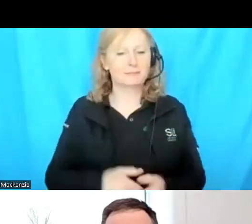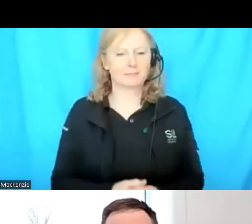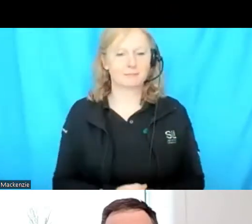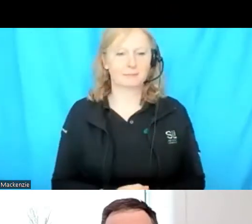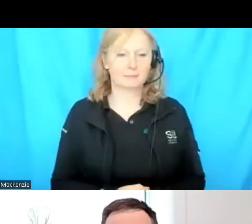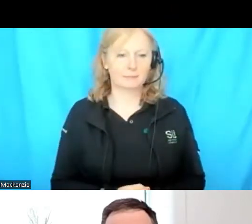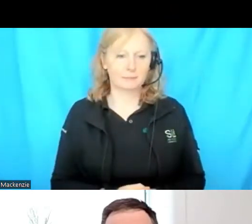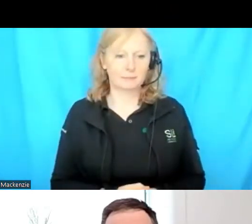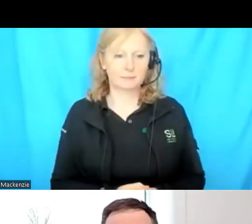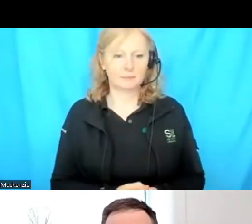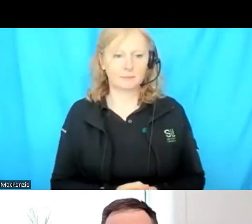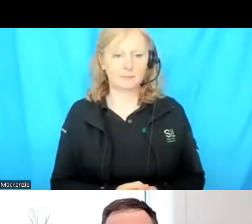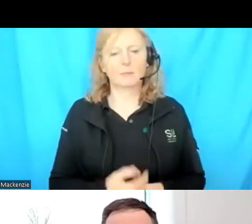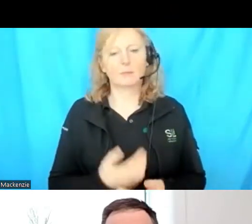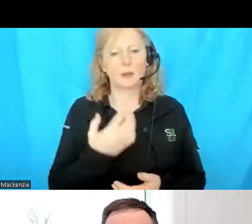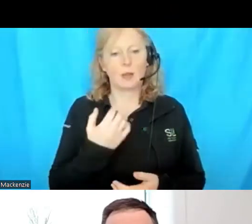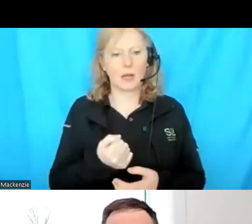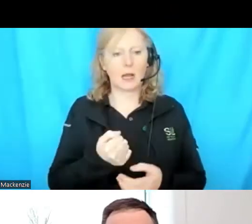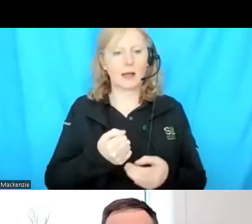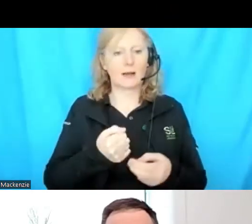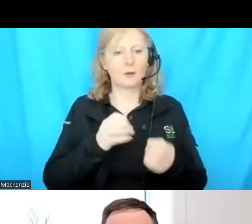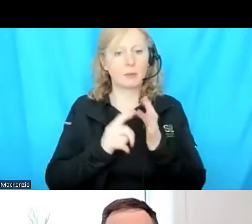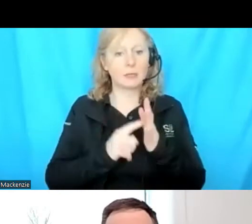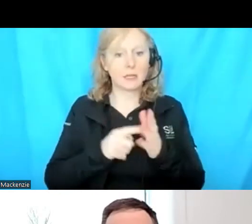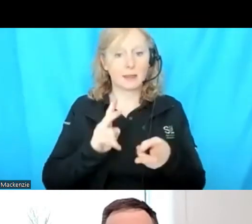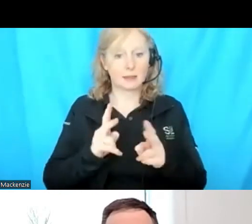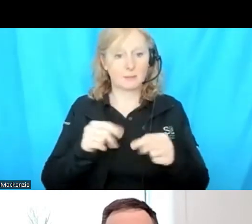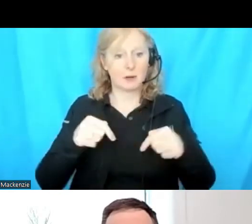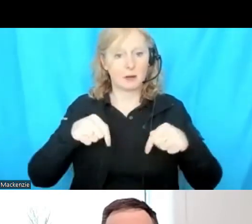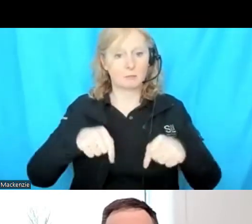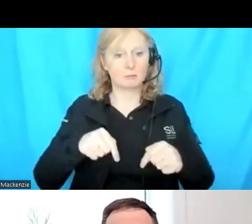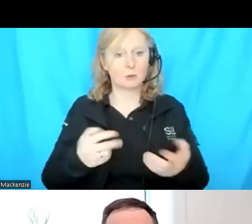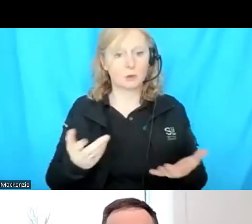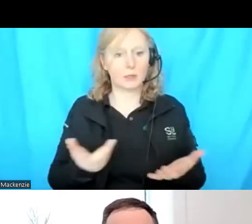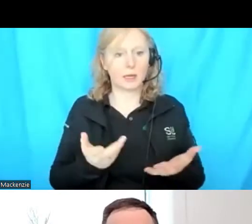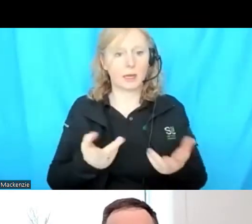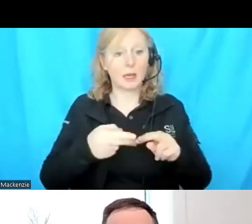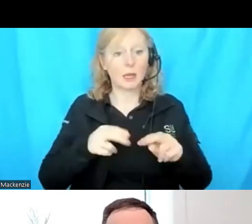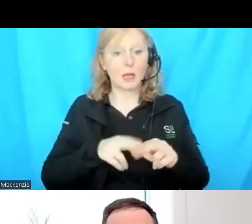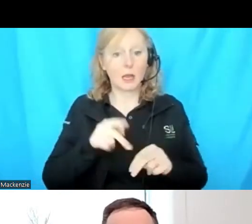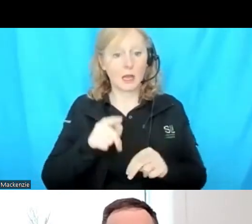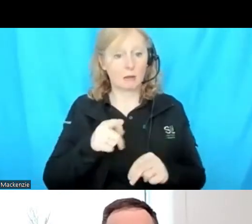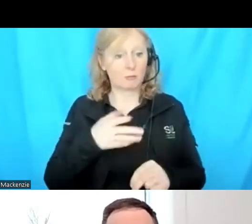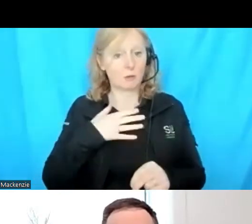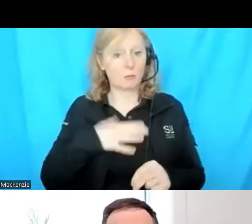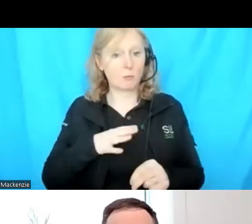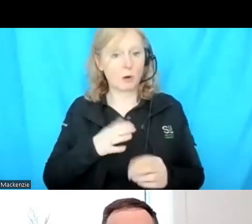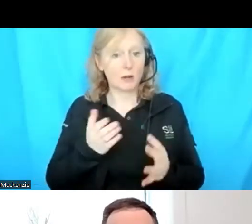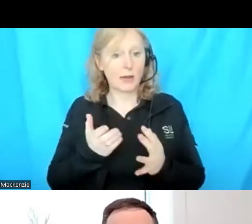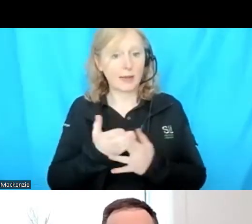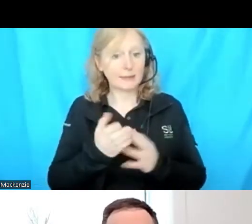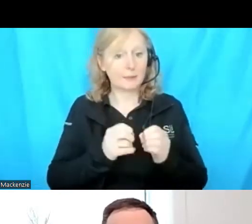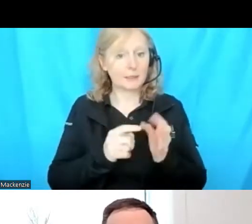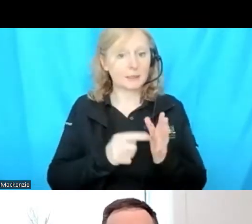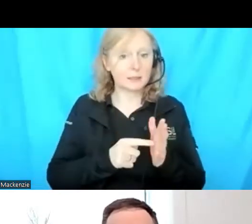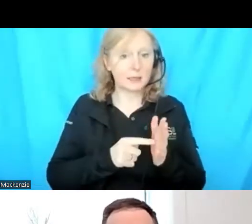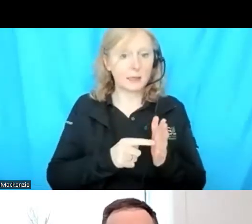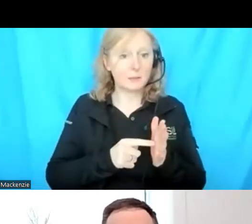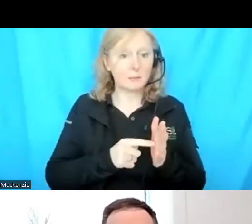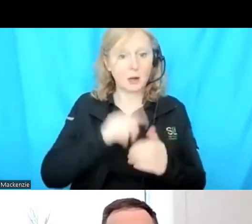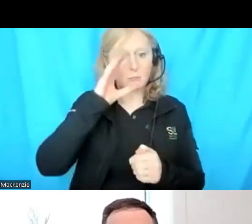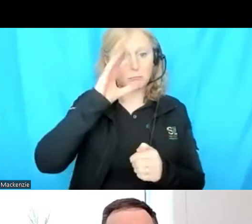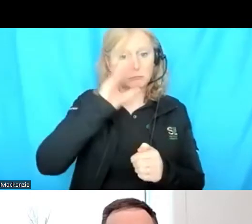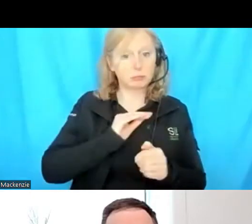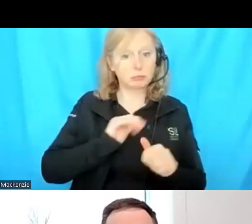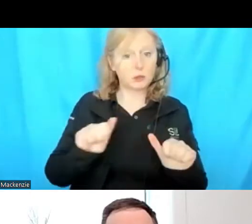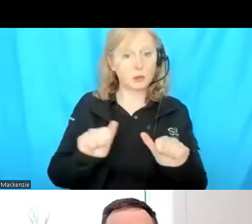So as I said, we've got BSL interpreters with us today. If you do need BSL and you haven't told us in advance, just pop a